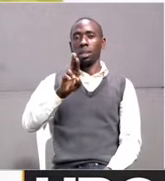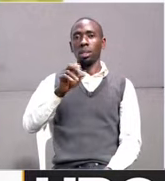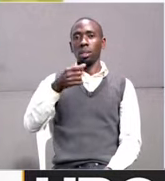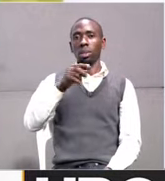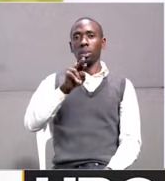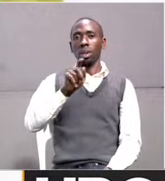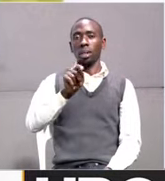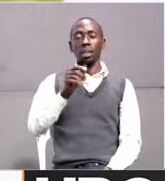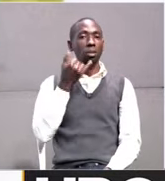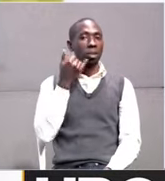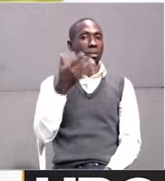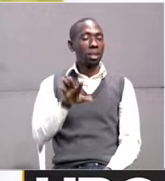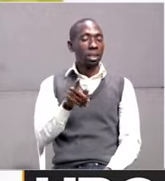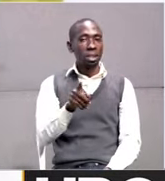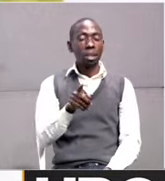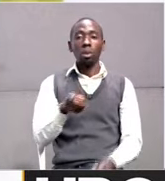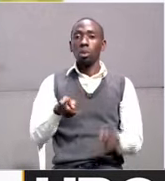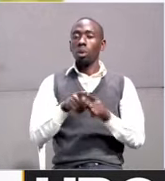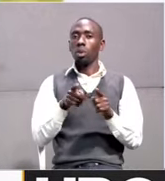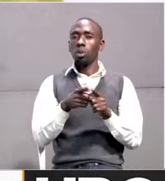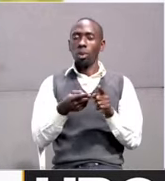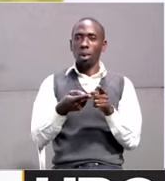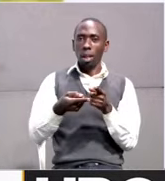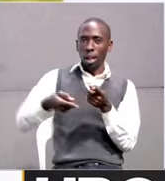And adding